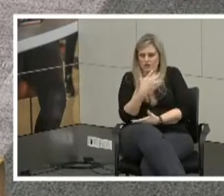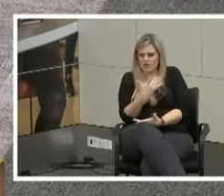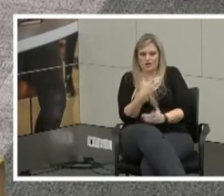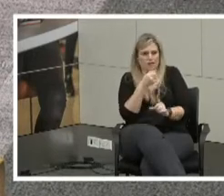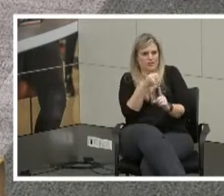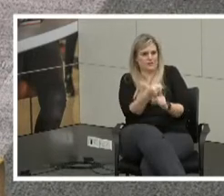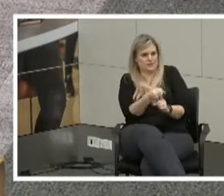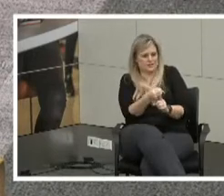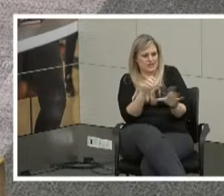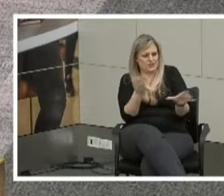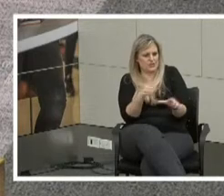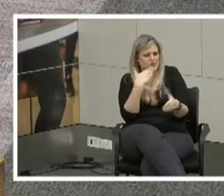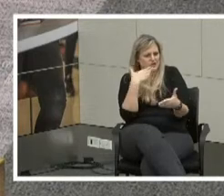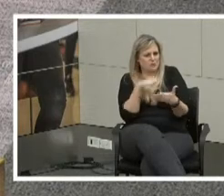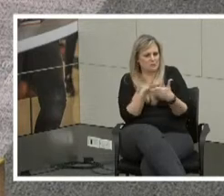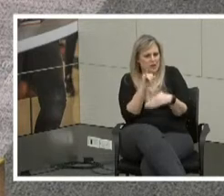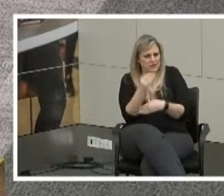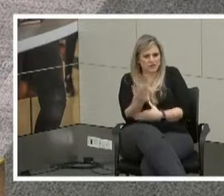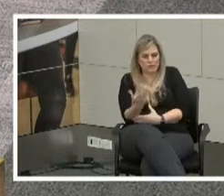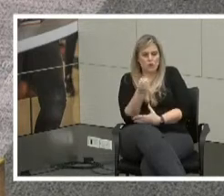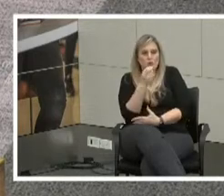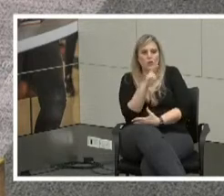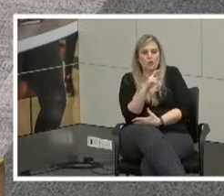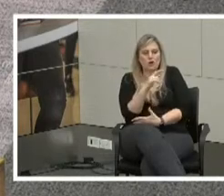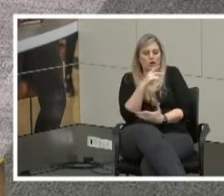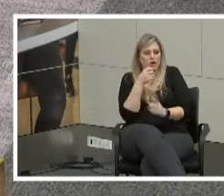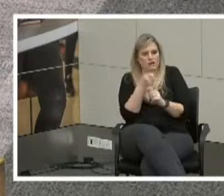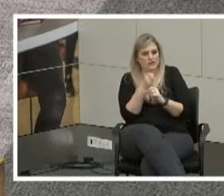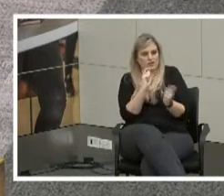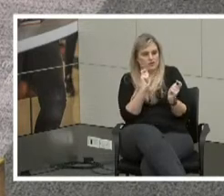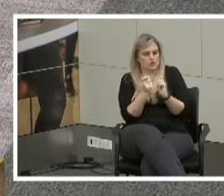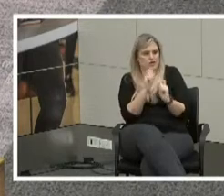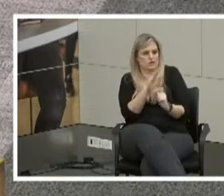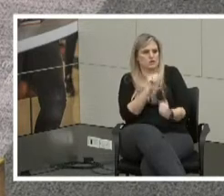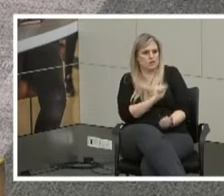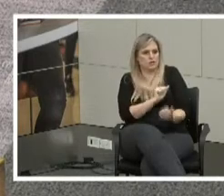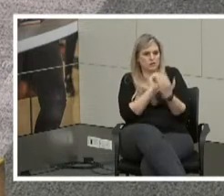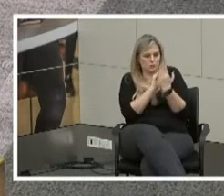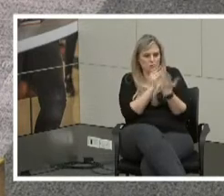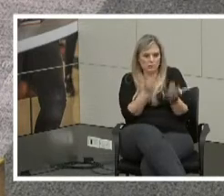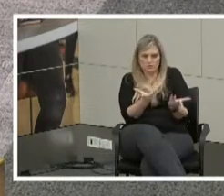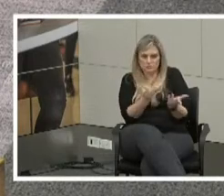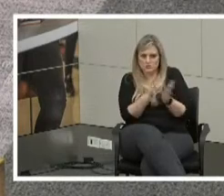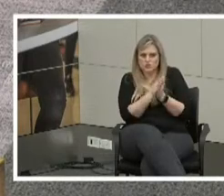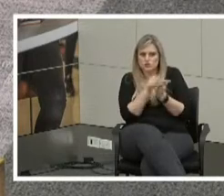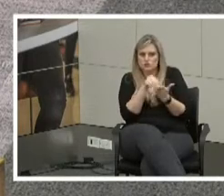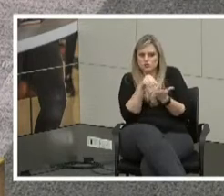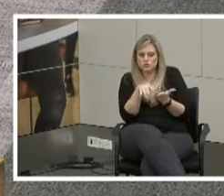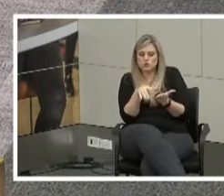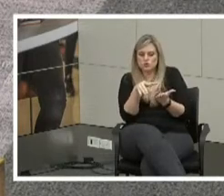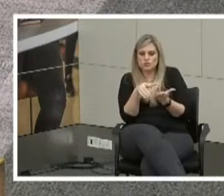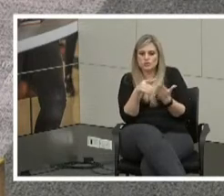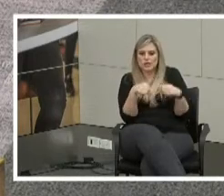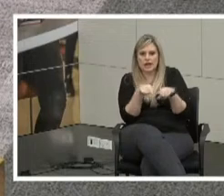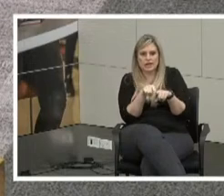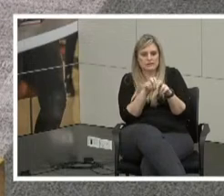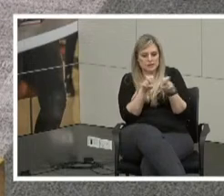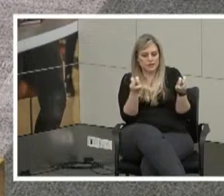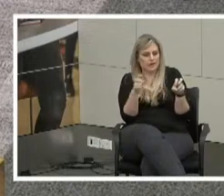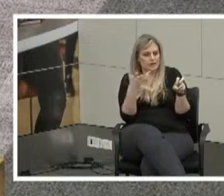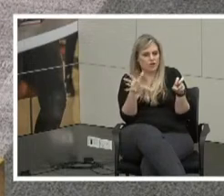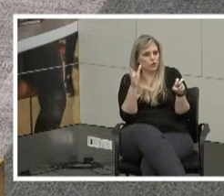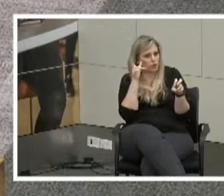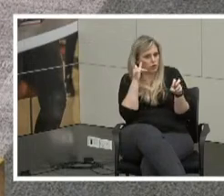doing a bad job or have to suddenly change their methods students as this panel have already